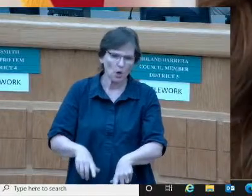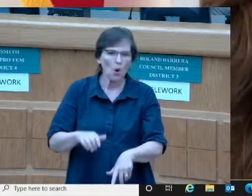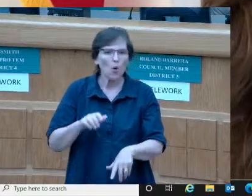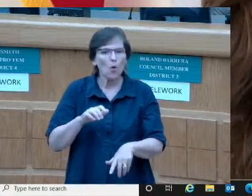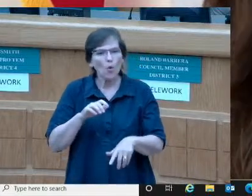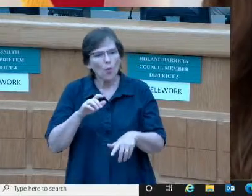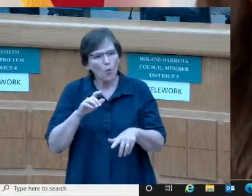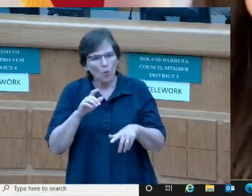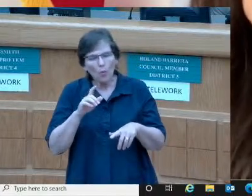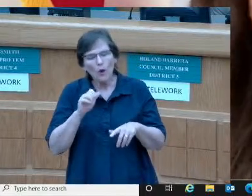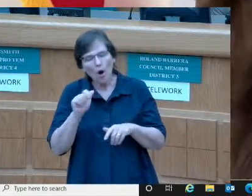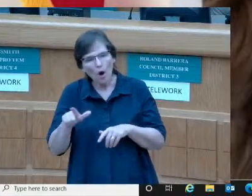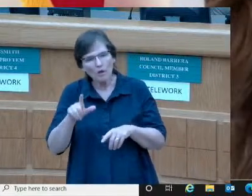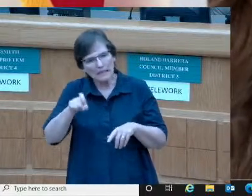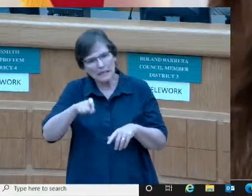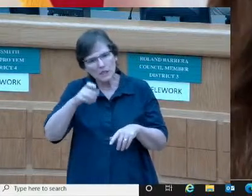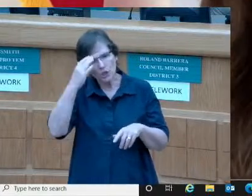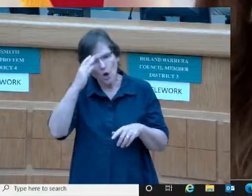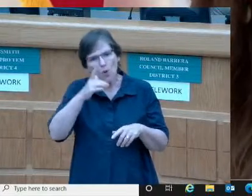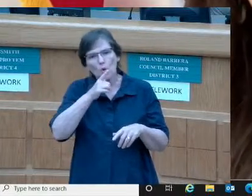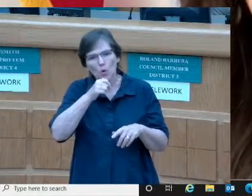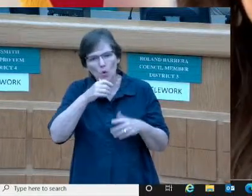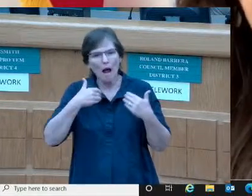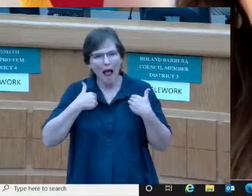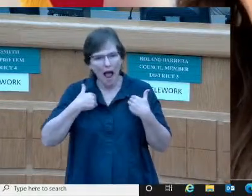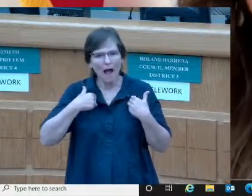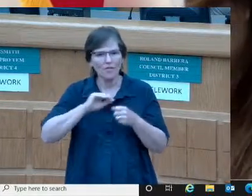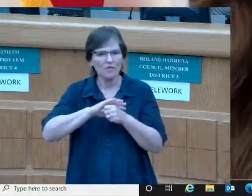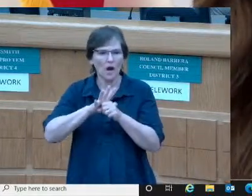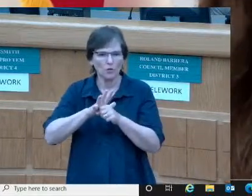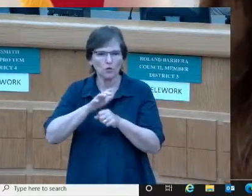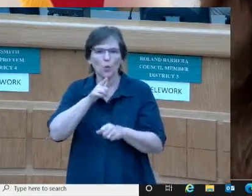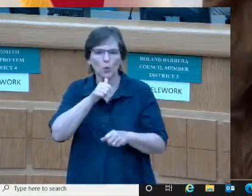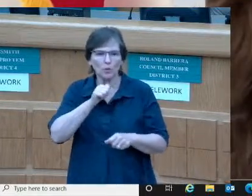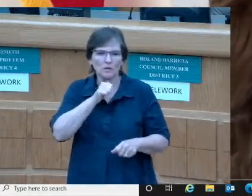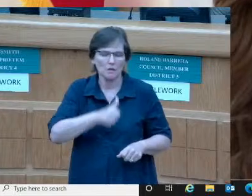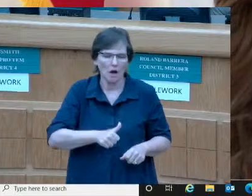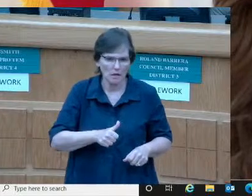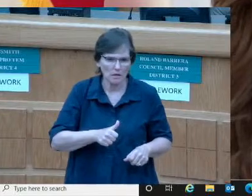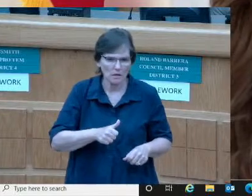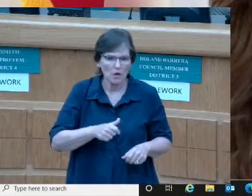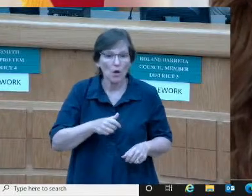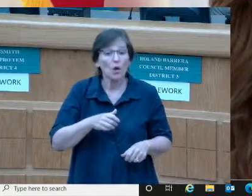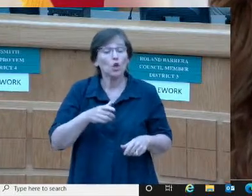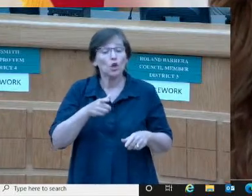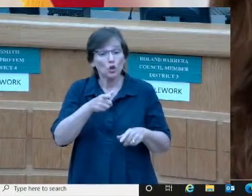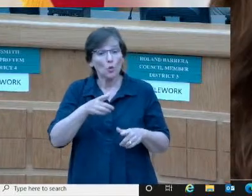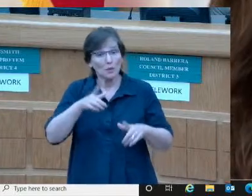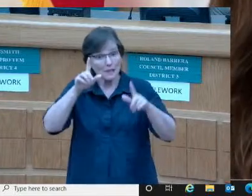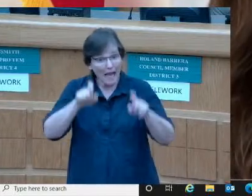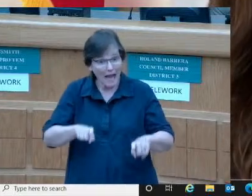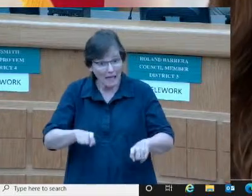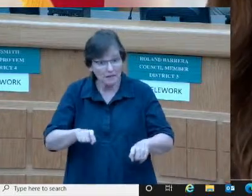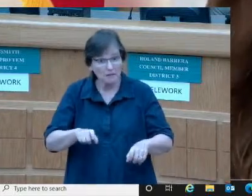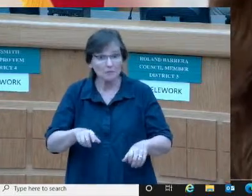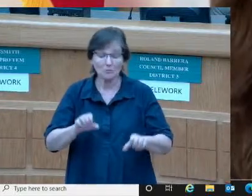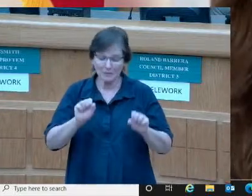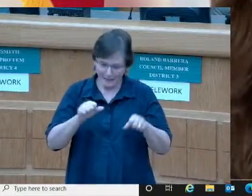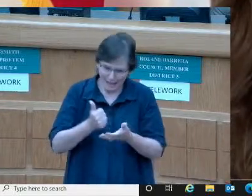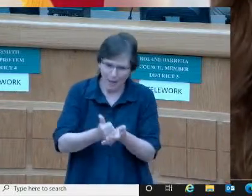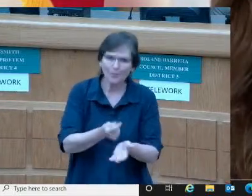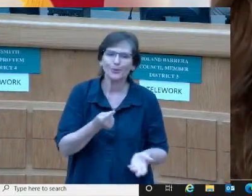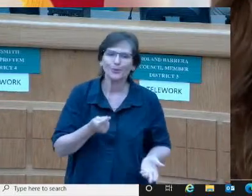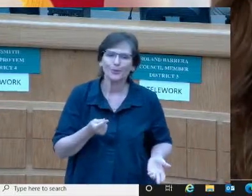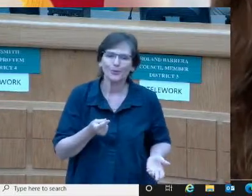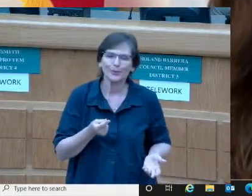and who doesn't. And the sooner you get tested, the sooner we can help you here in Nueces County. And the most important thing we can